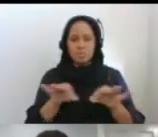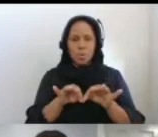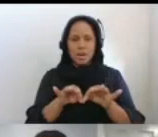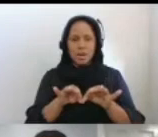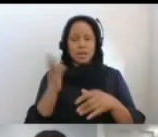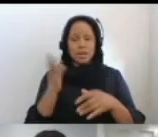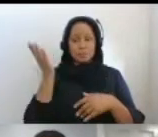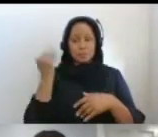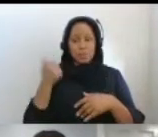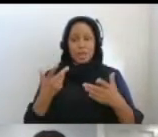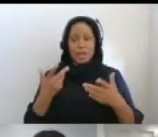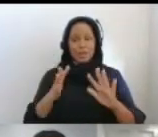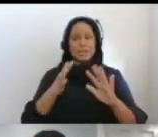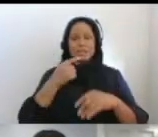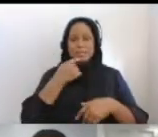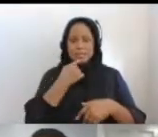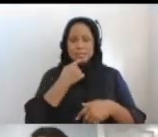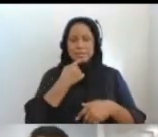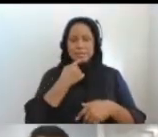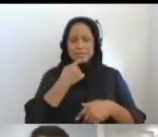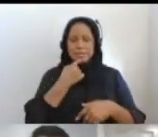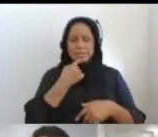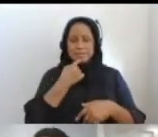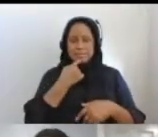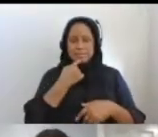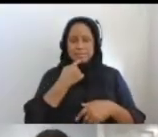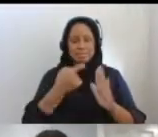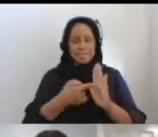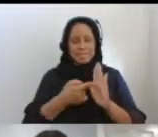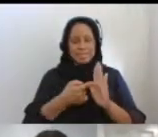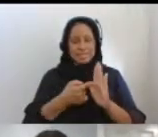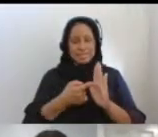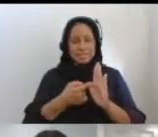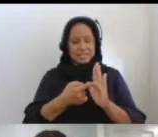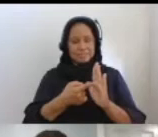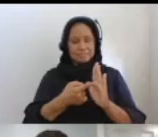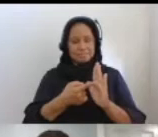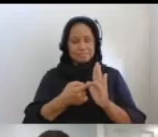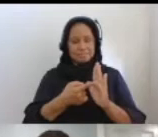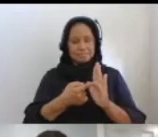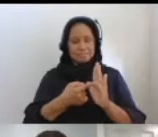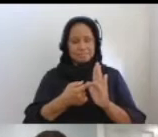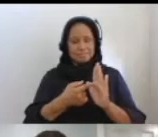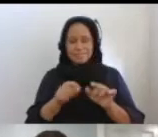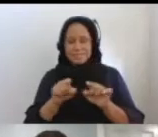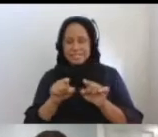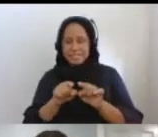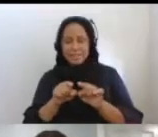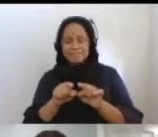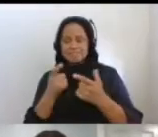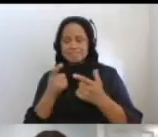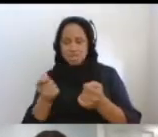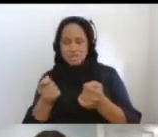that um, it reflects whatever interests are written in the life plan that that care manager writes. So